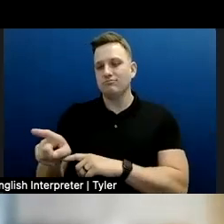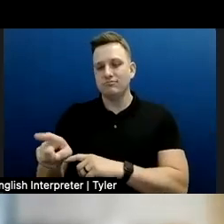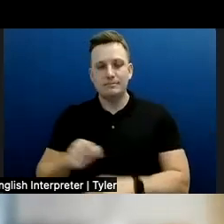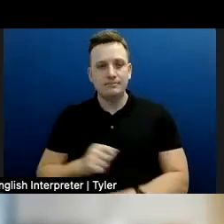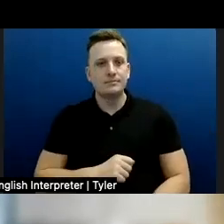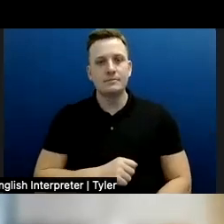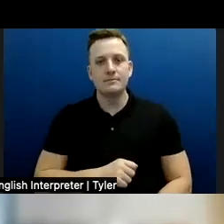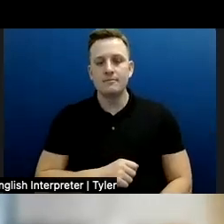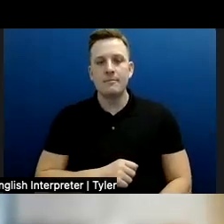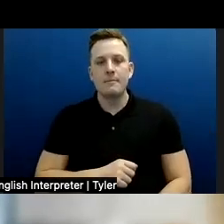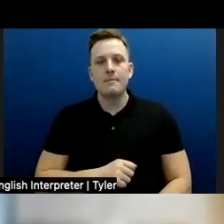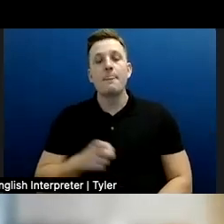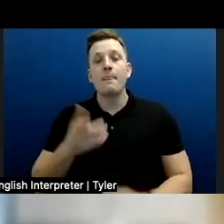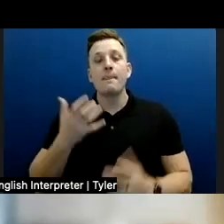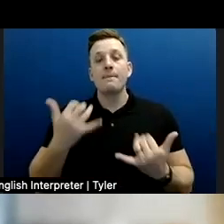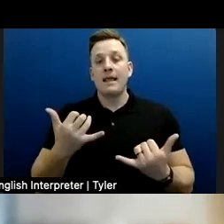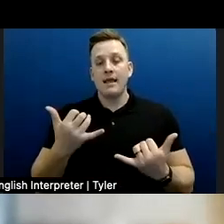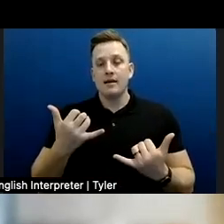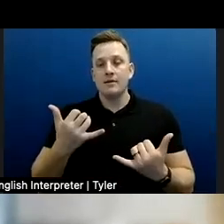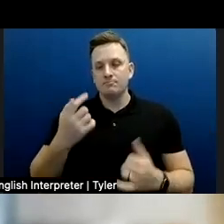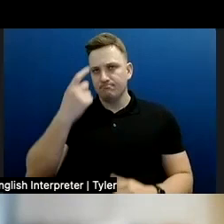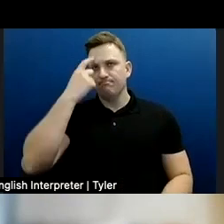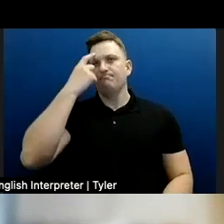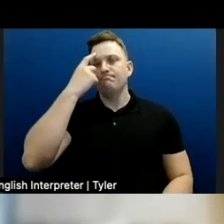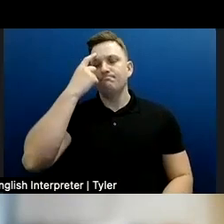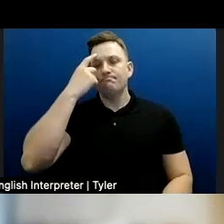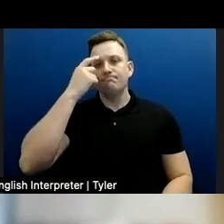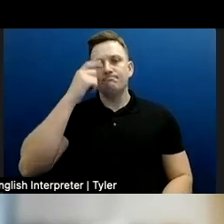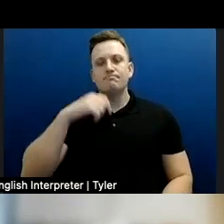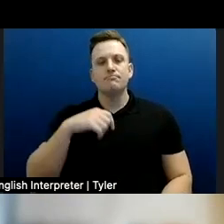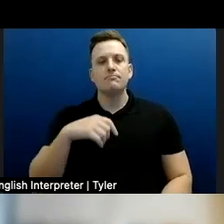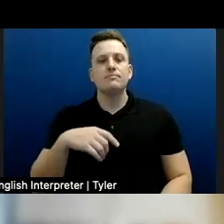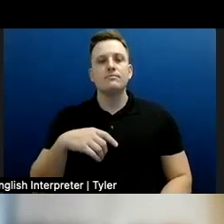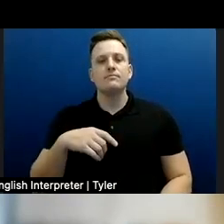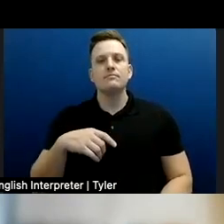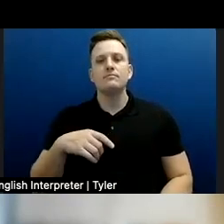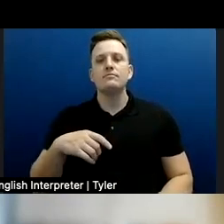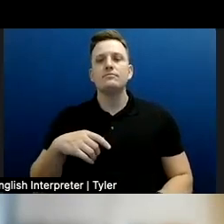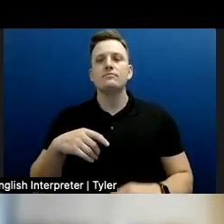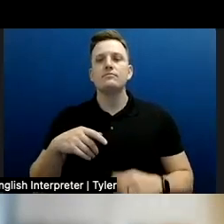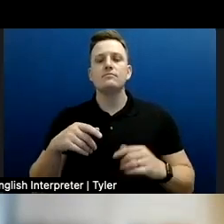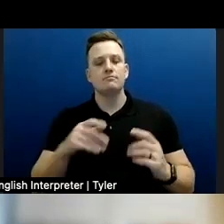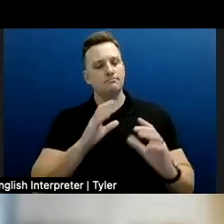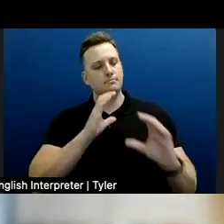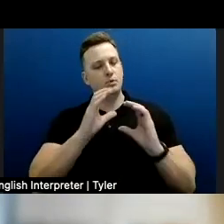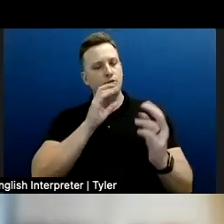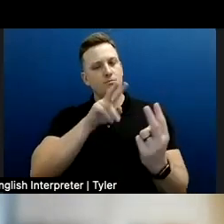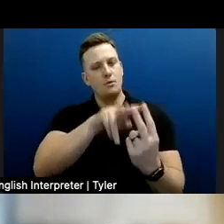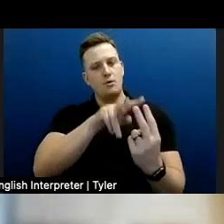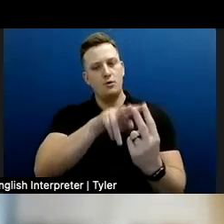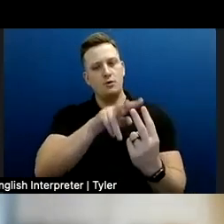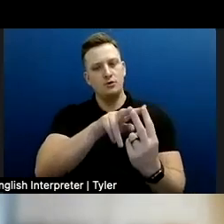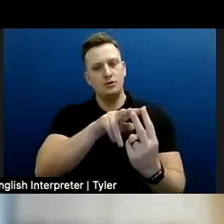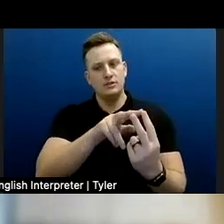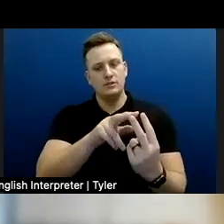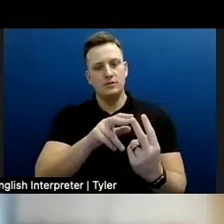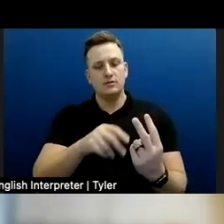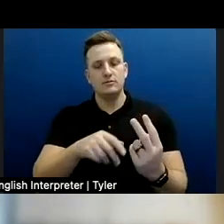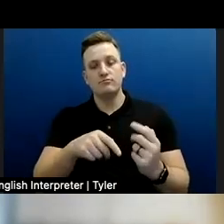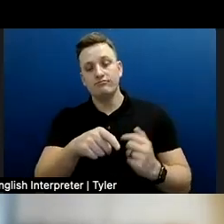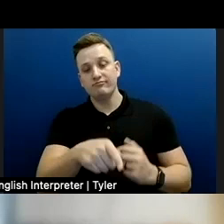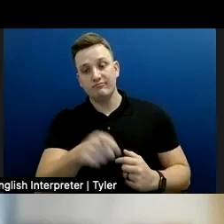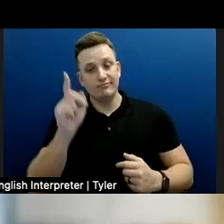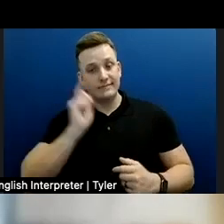come to think of people who are our communication partners who are